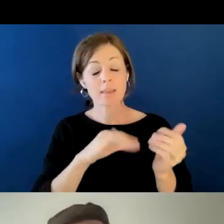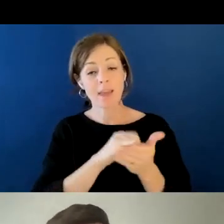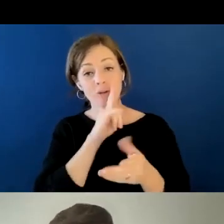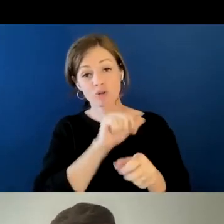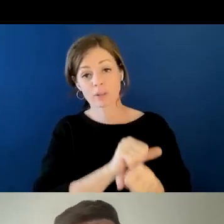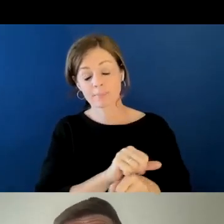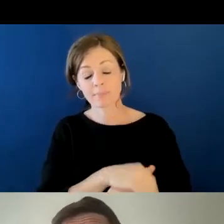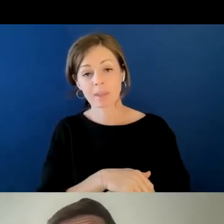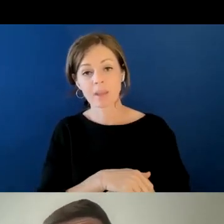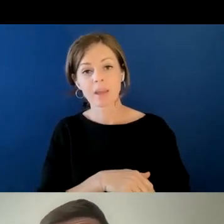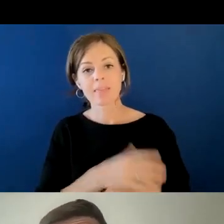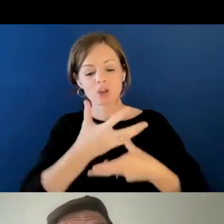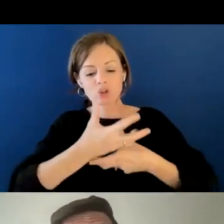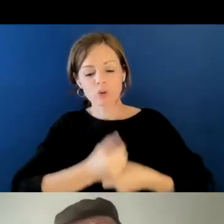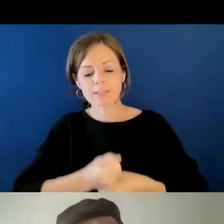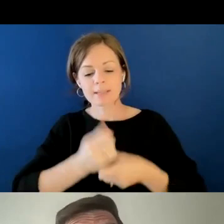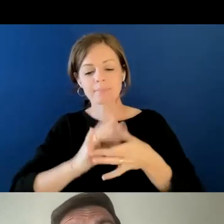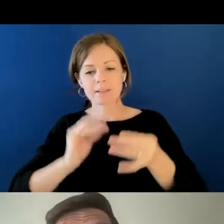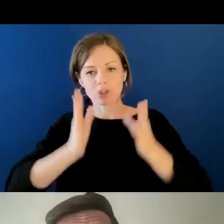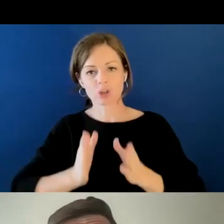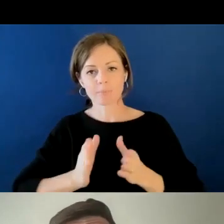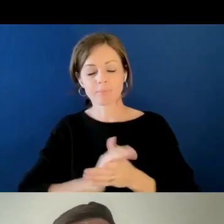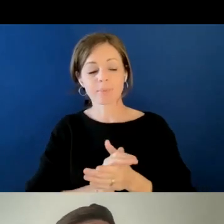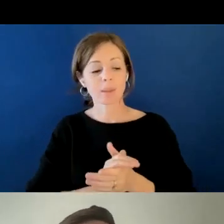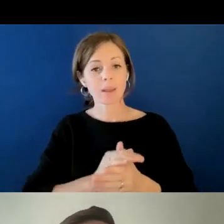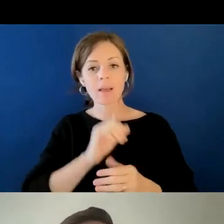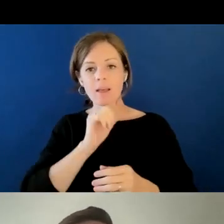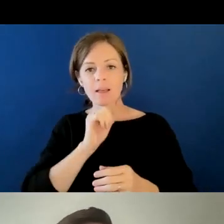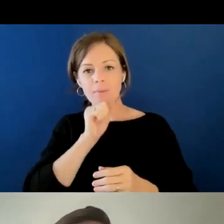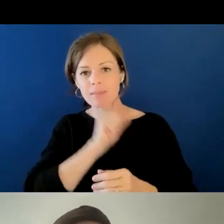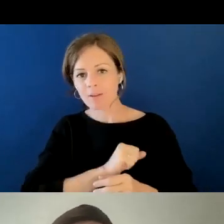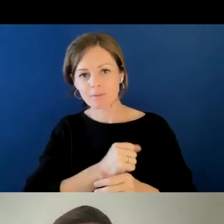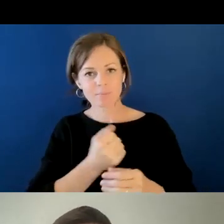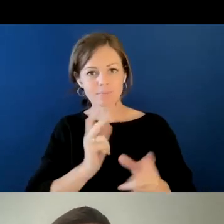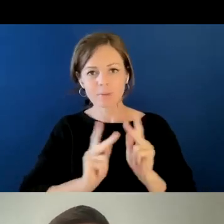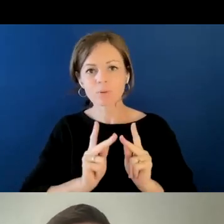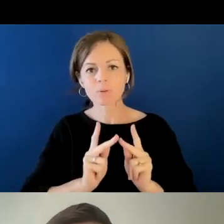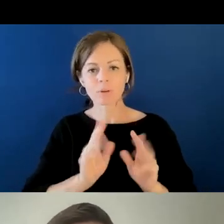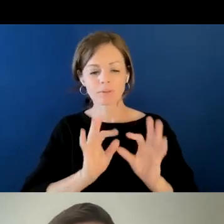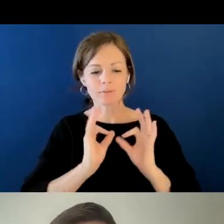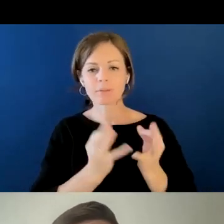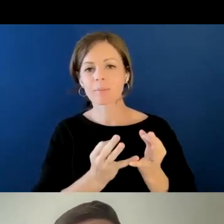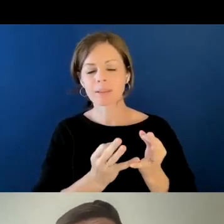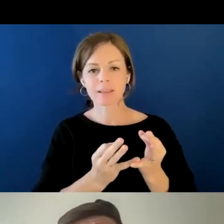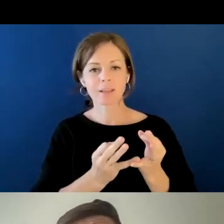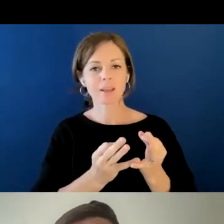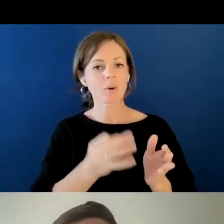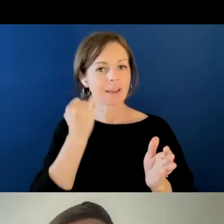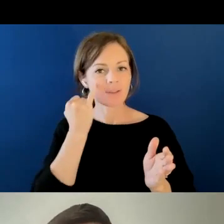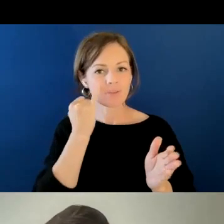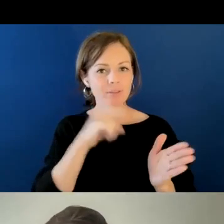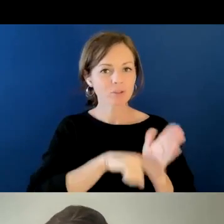trusted messengers, so people, loved ones, close connections to people who are disproportionately impacted by suicide. We had